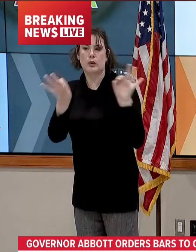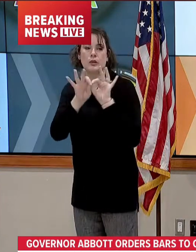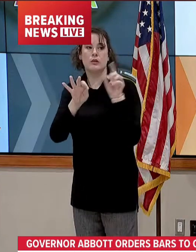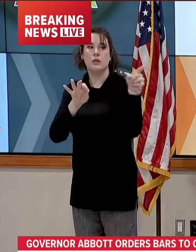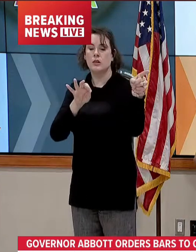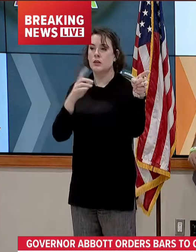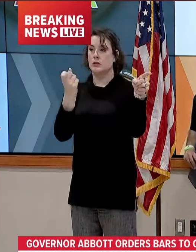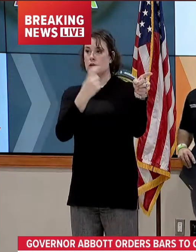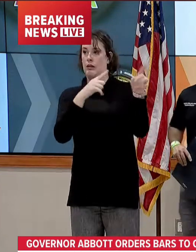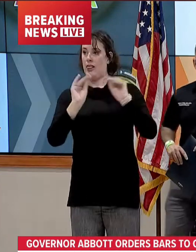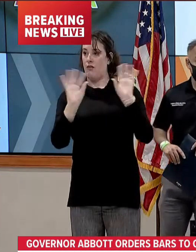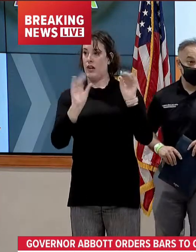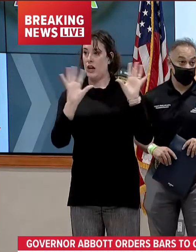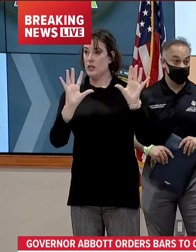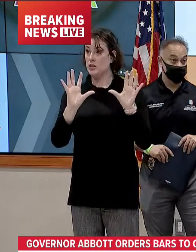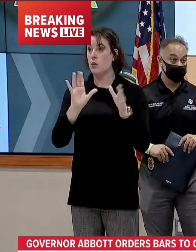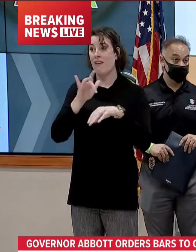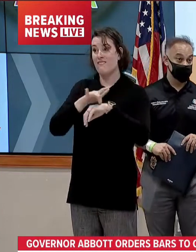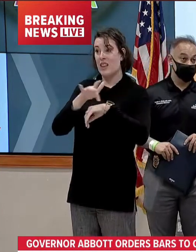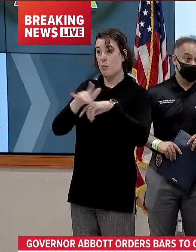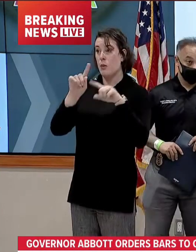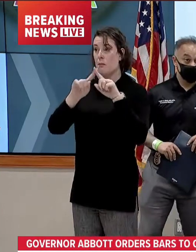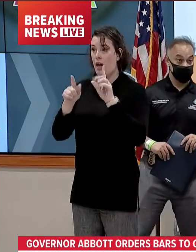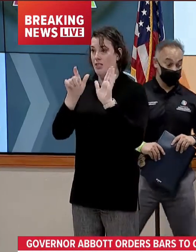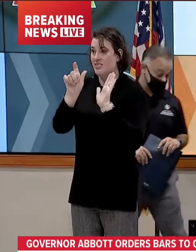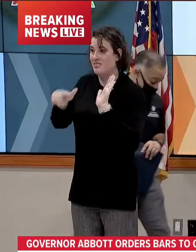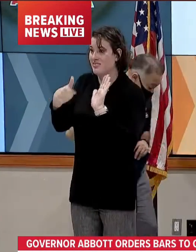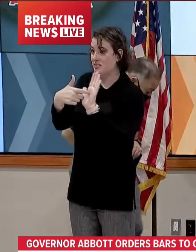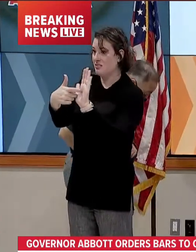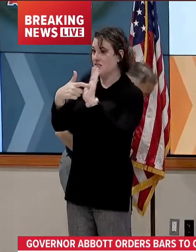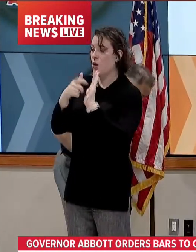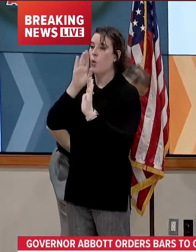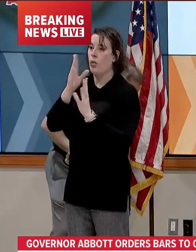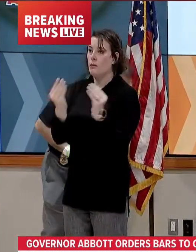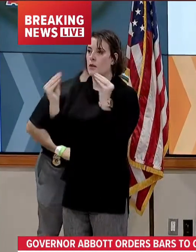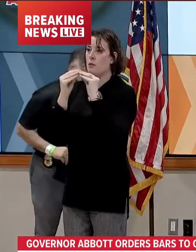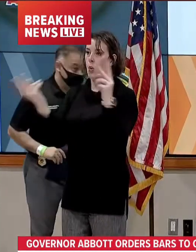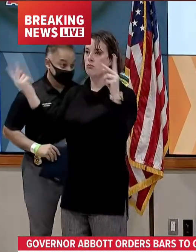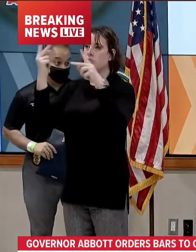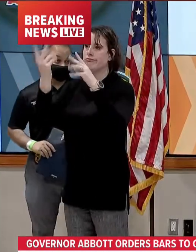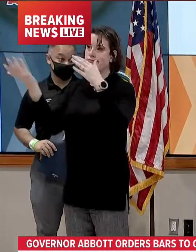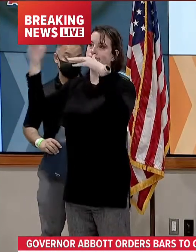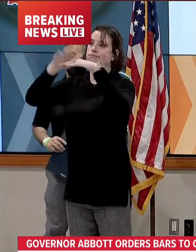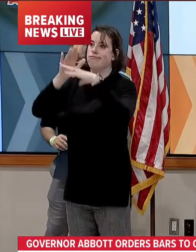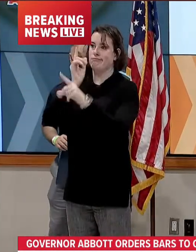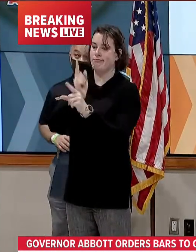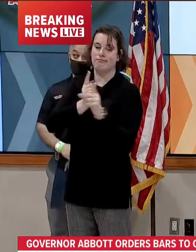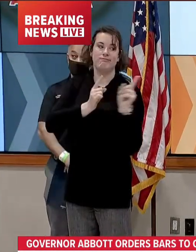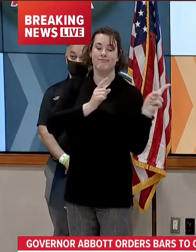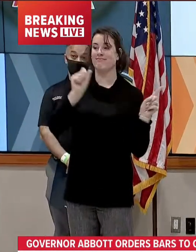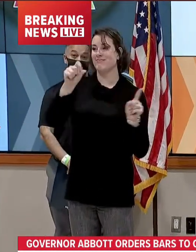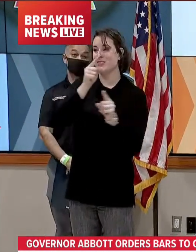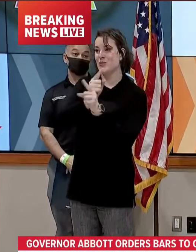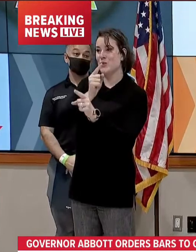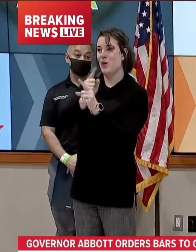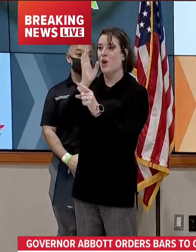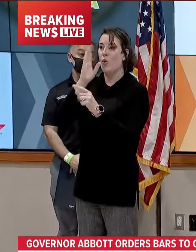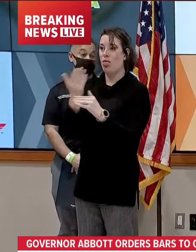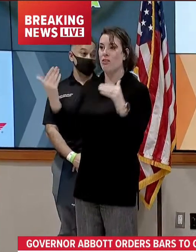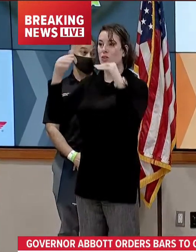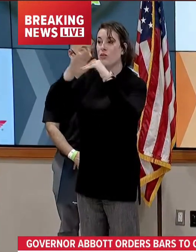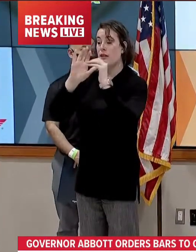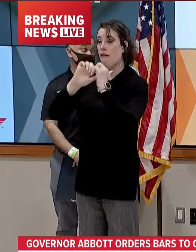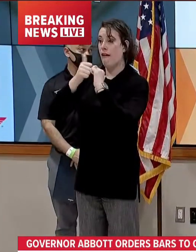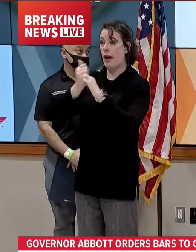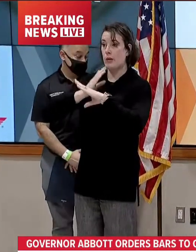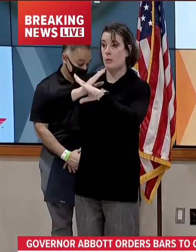available, but I guess the demand will only increase. That's right. The demand is only going to increase, and the way